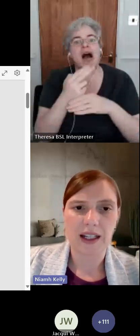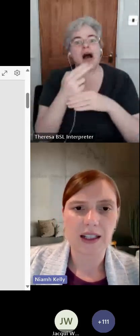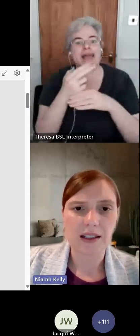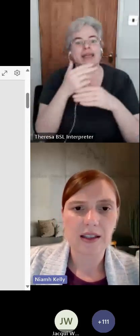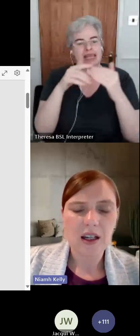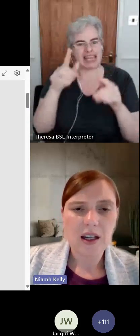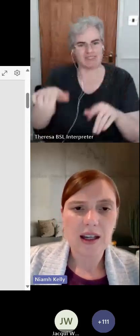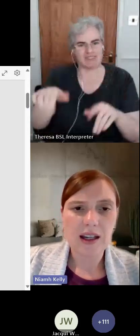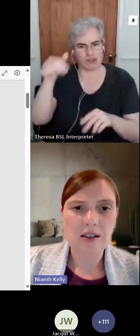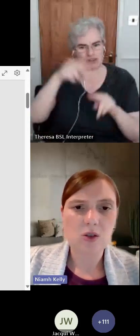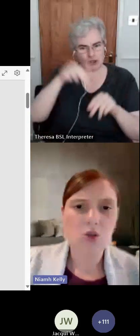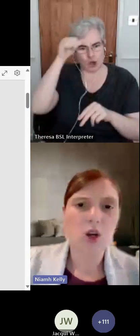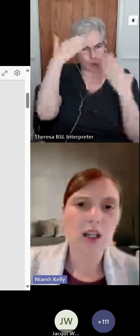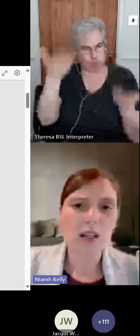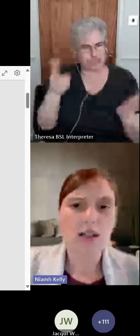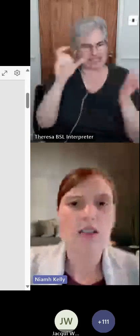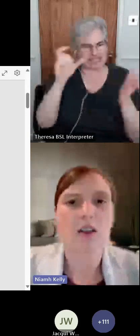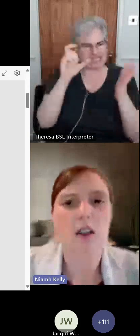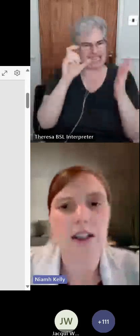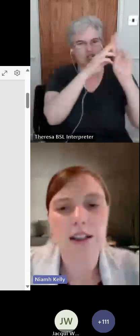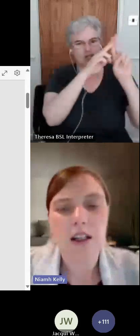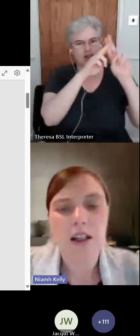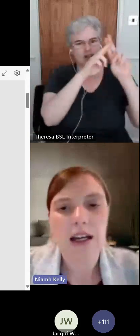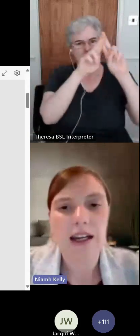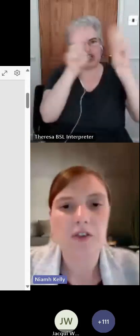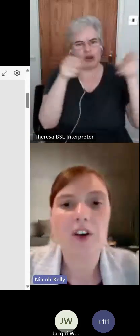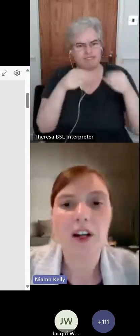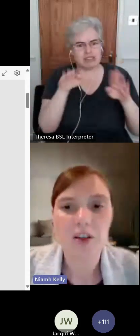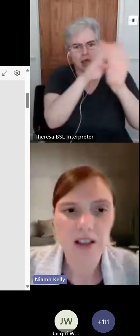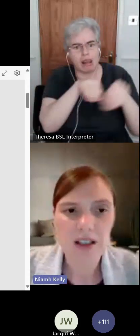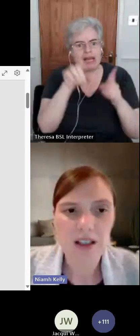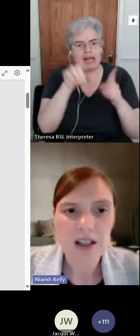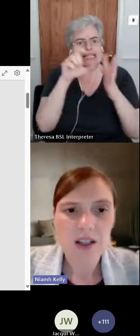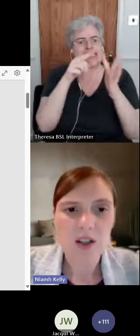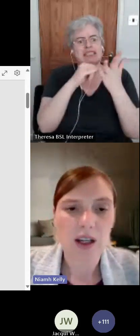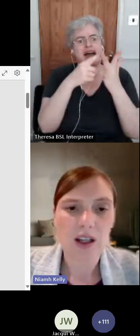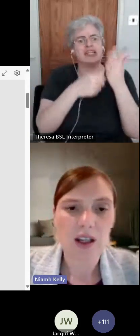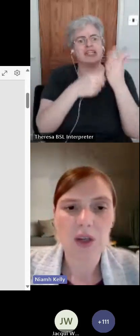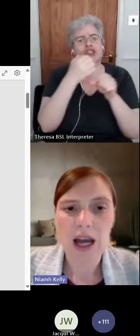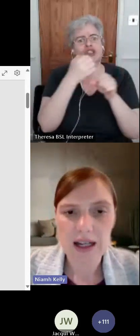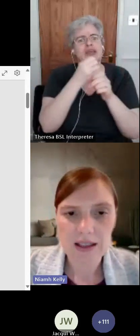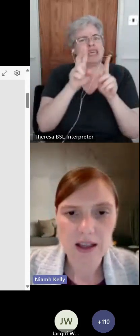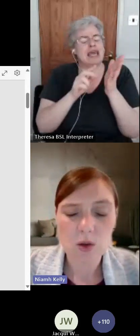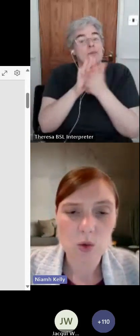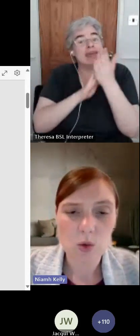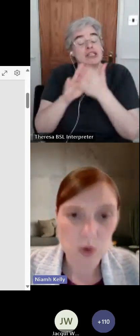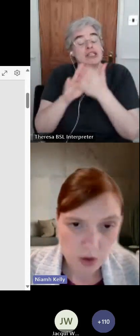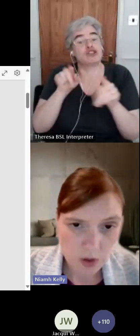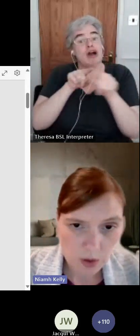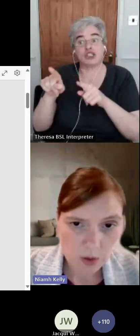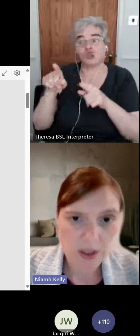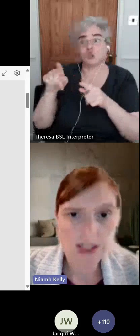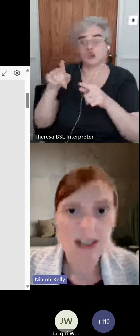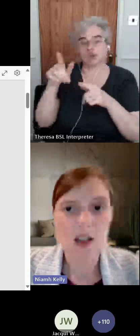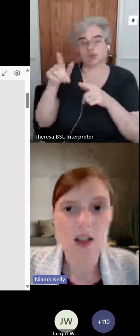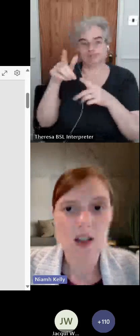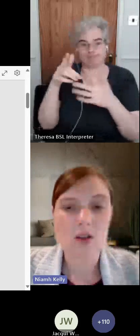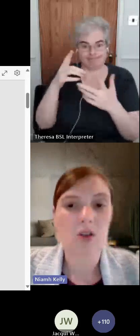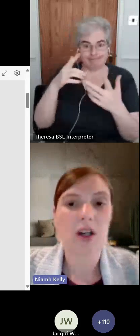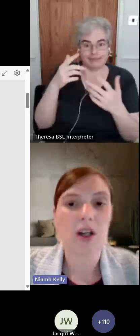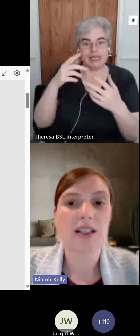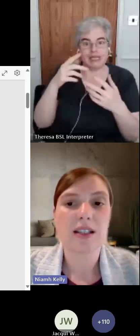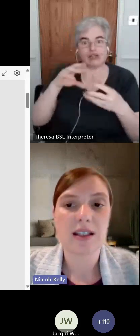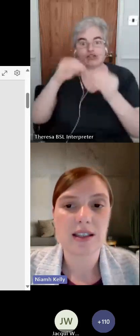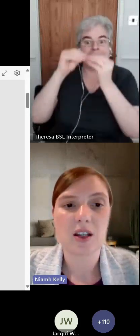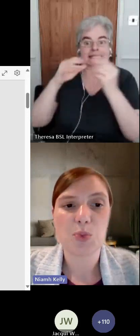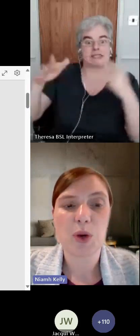with what that is, it's trying to design an environment so that it can be accessed, understood, and used